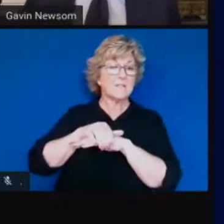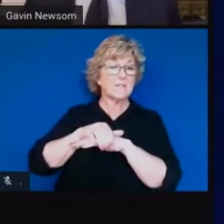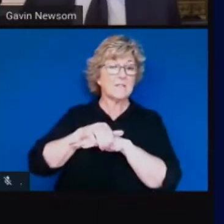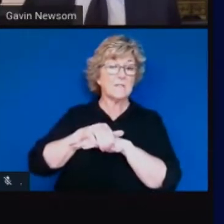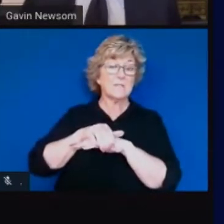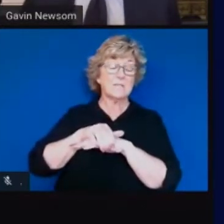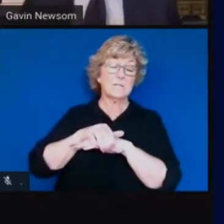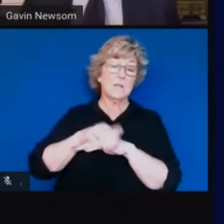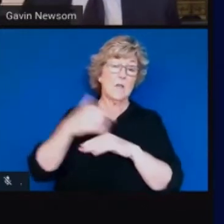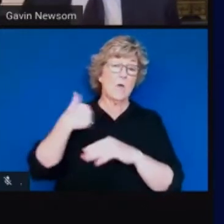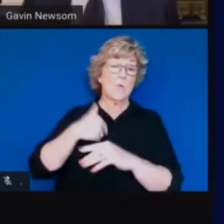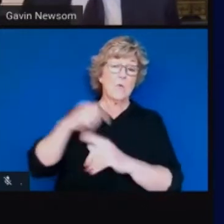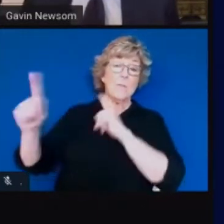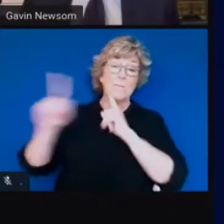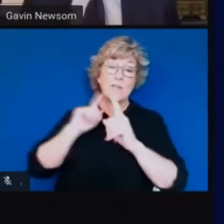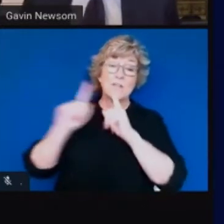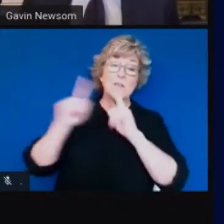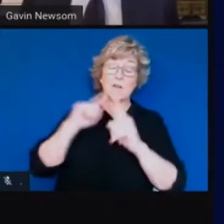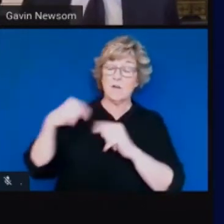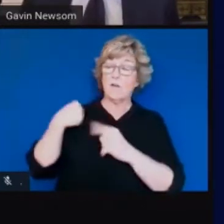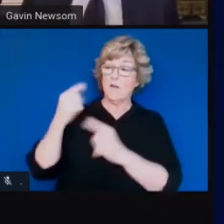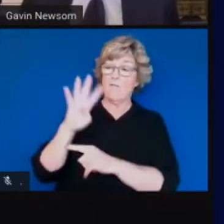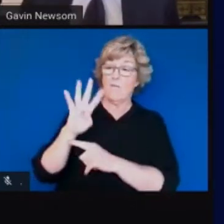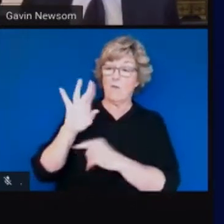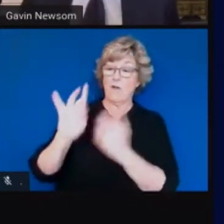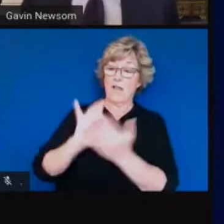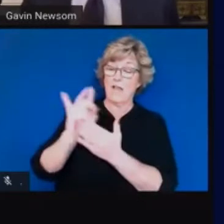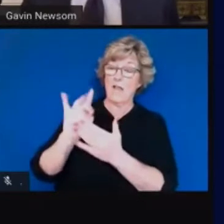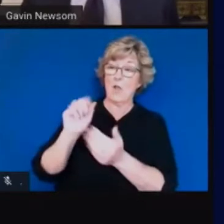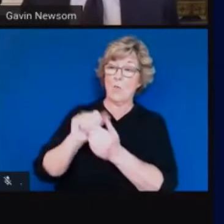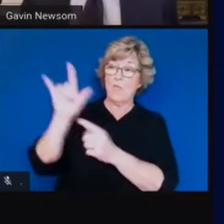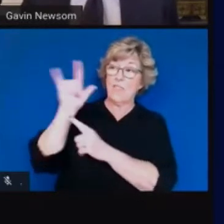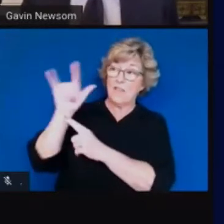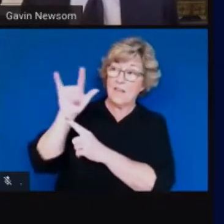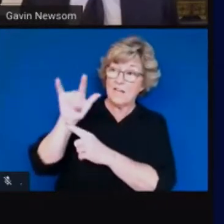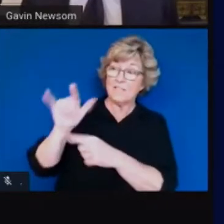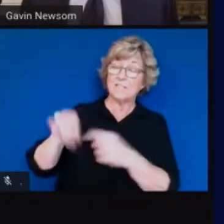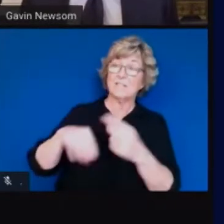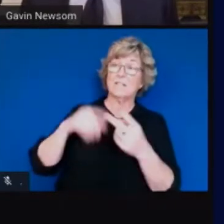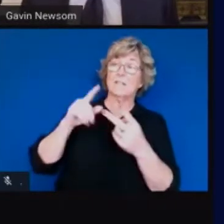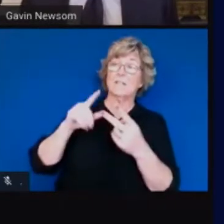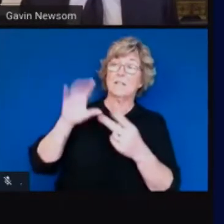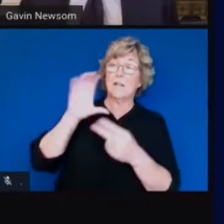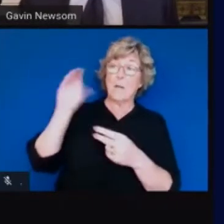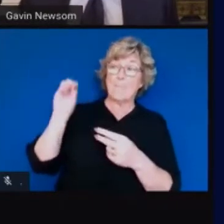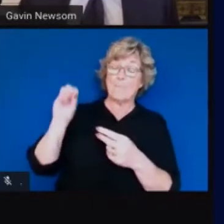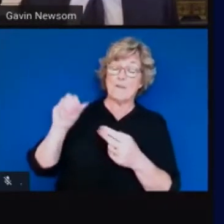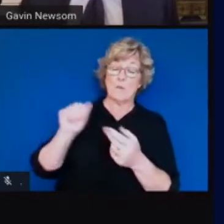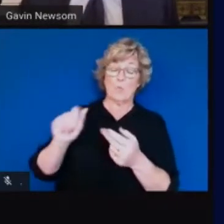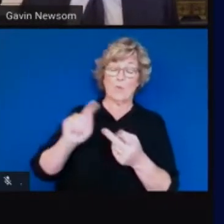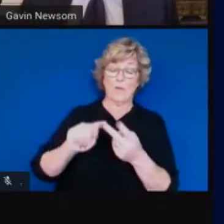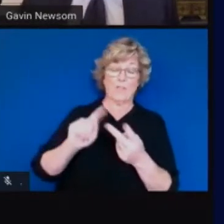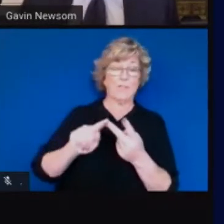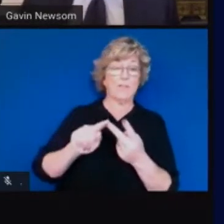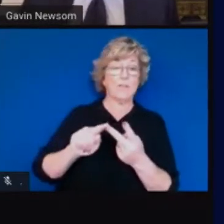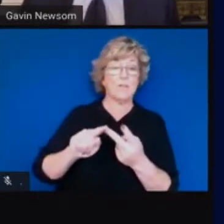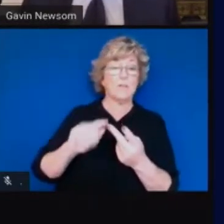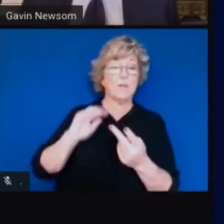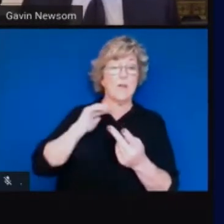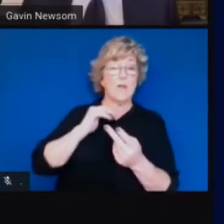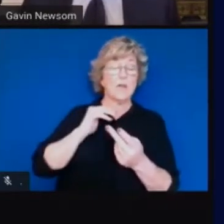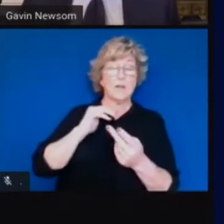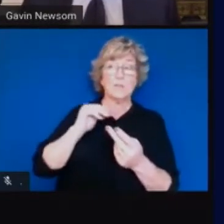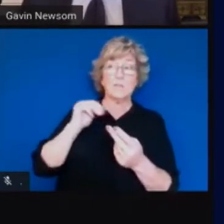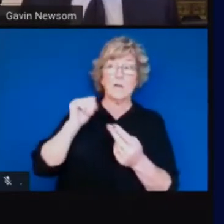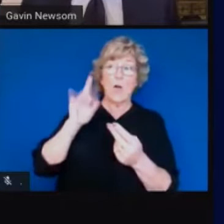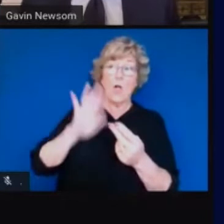we've been having conversations the last 48 hours with the airlines, having conversations with our stakeholders all up